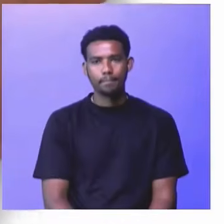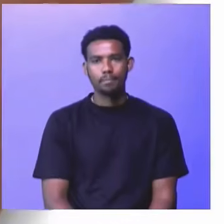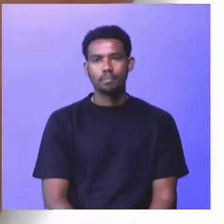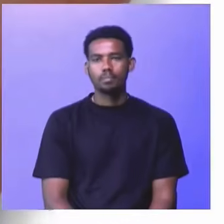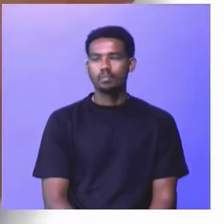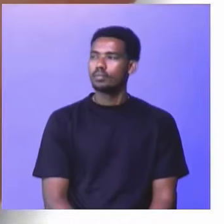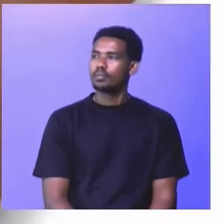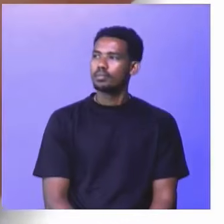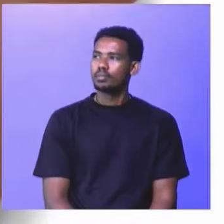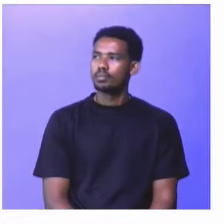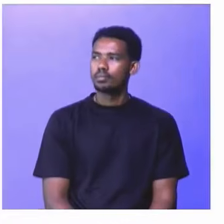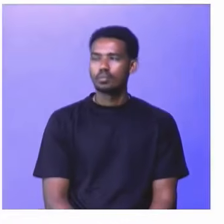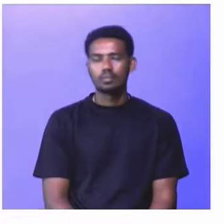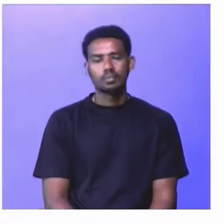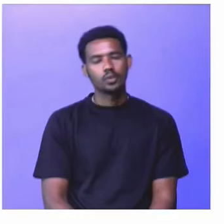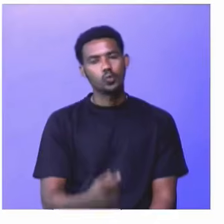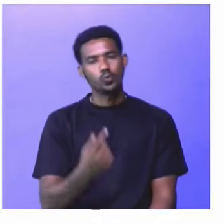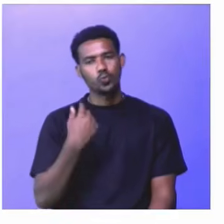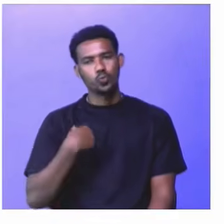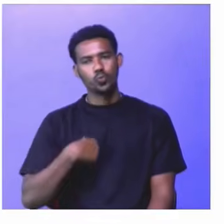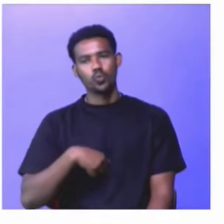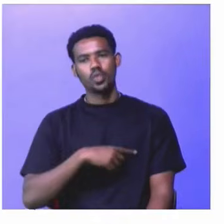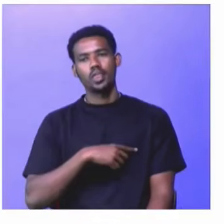Will say, we